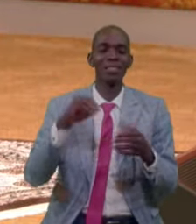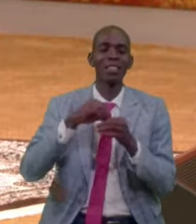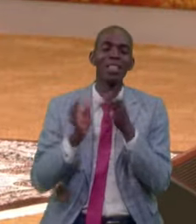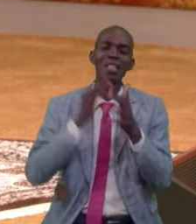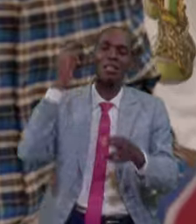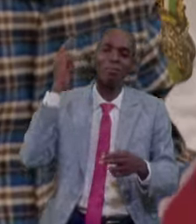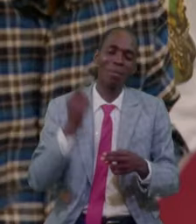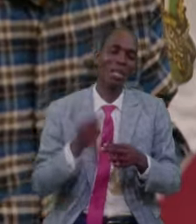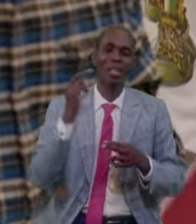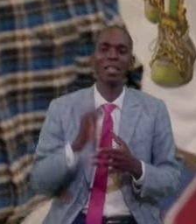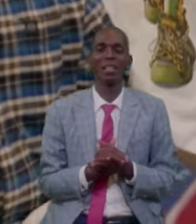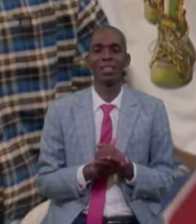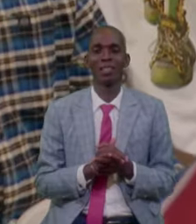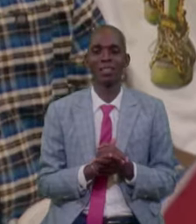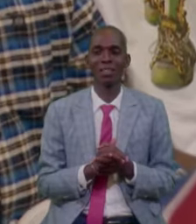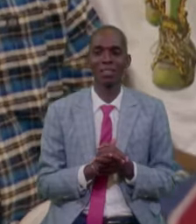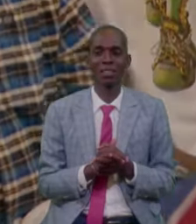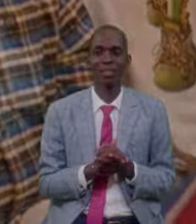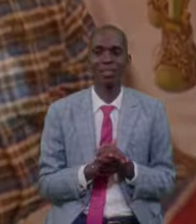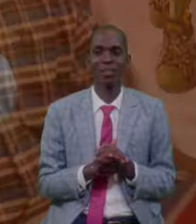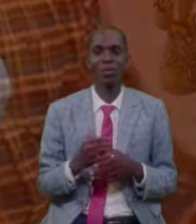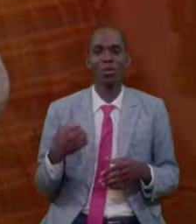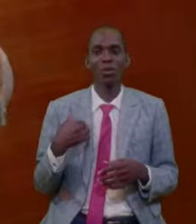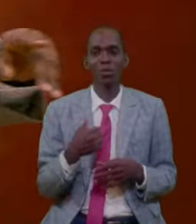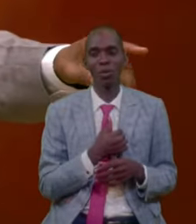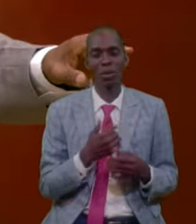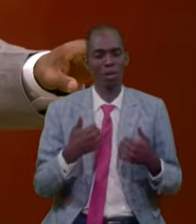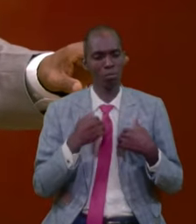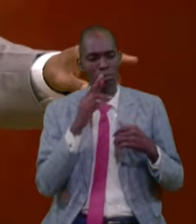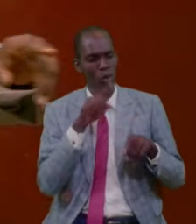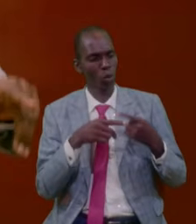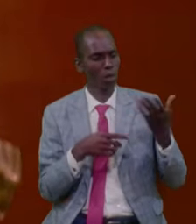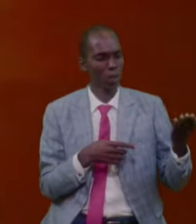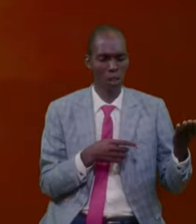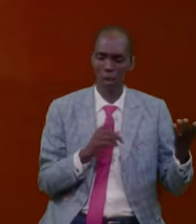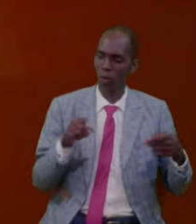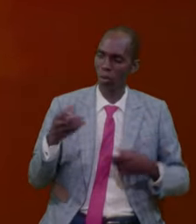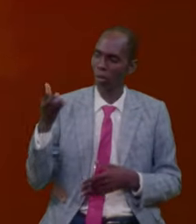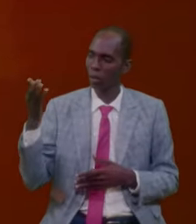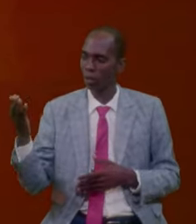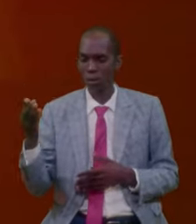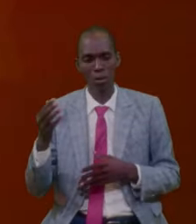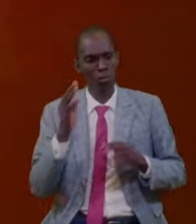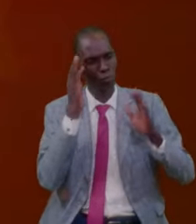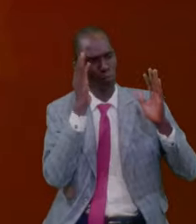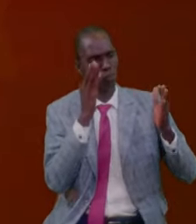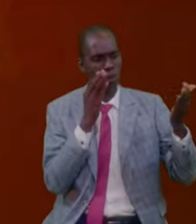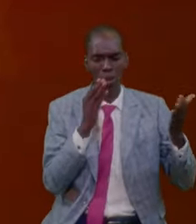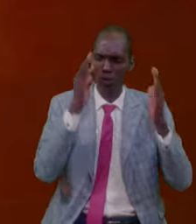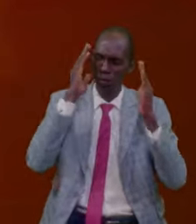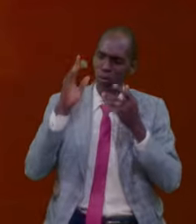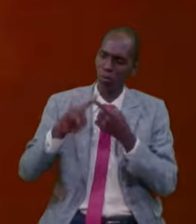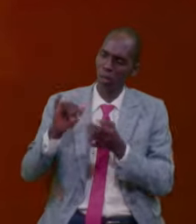Jesus' name. We've been looking here and there. We've been looking there, that place and